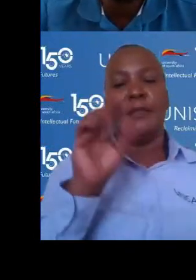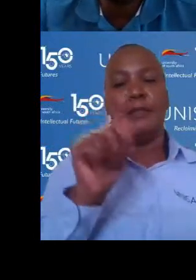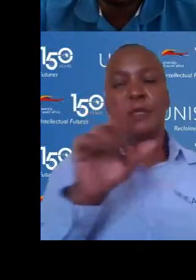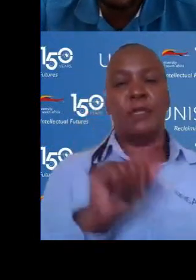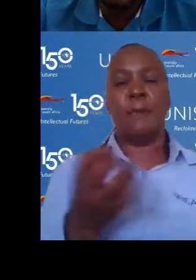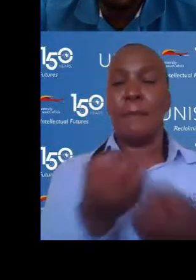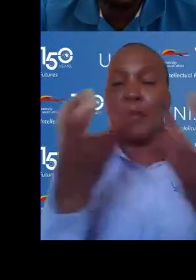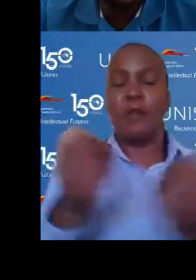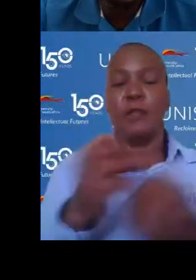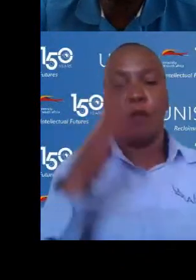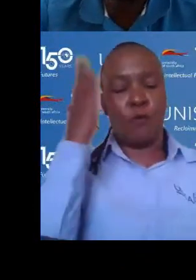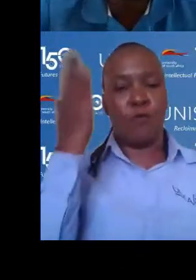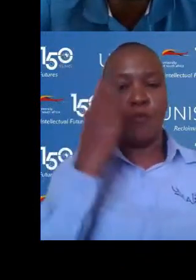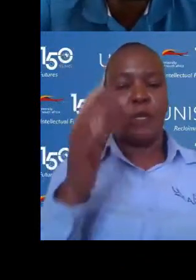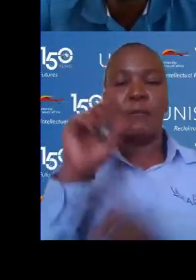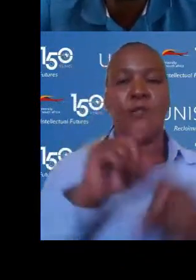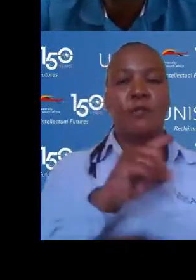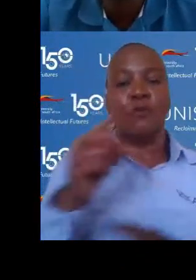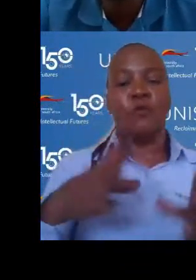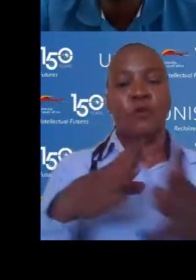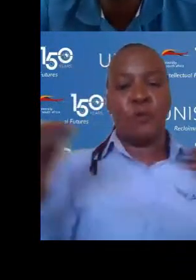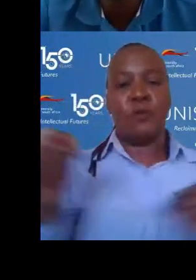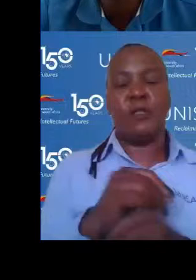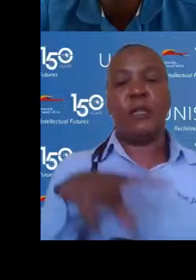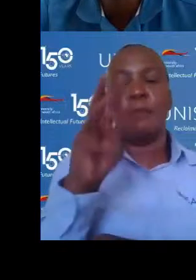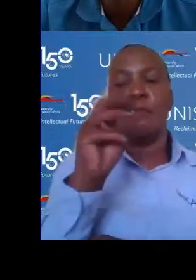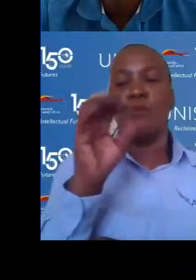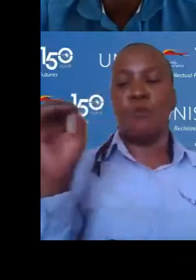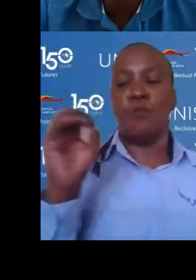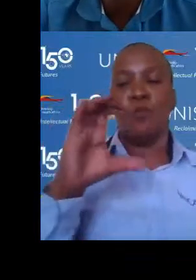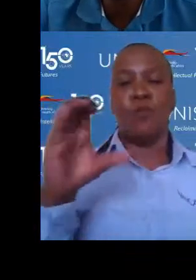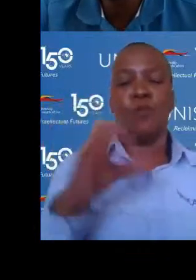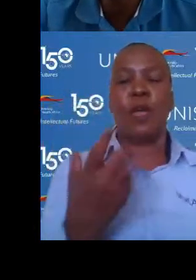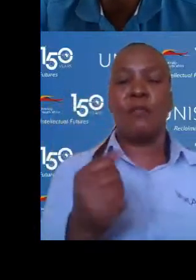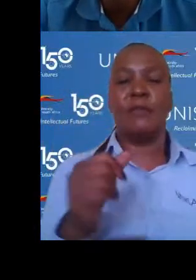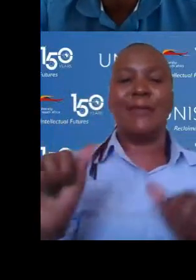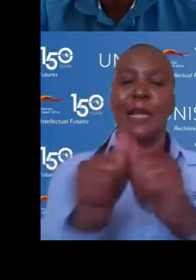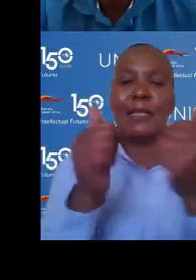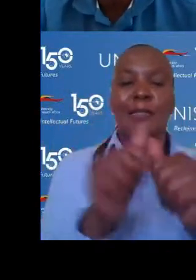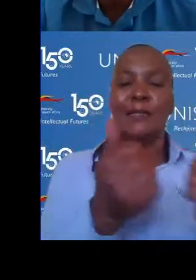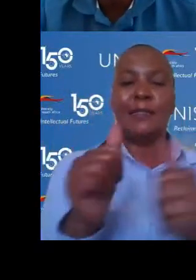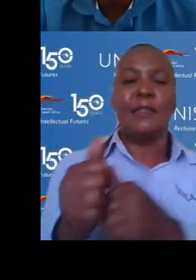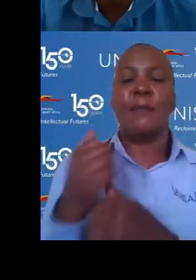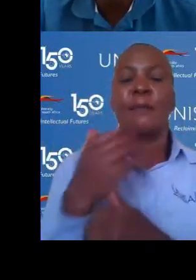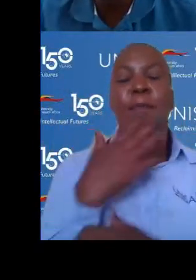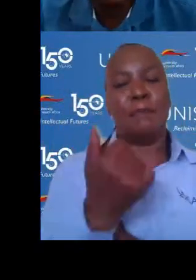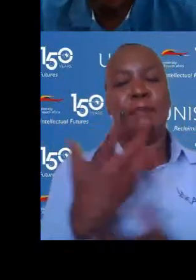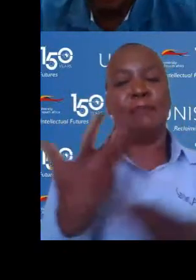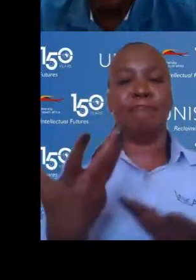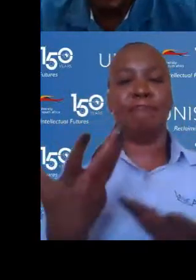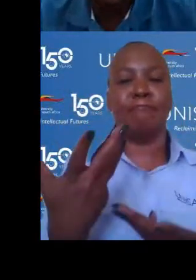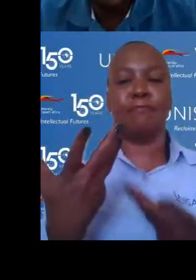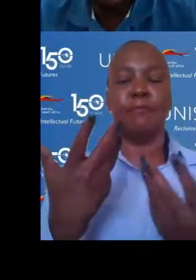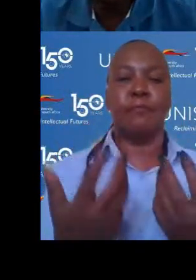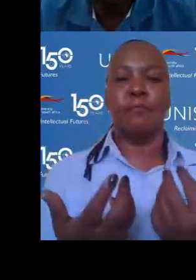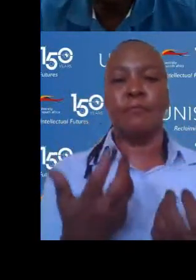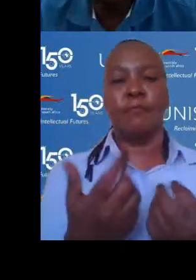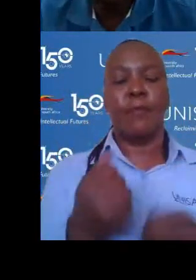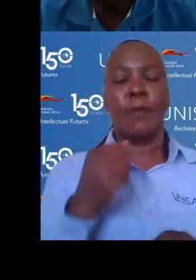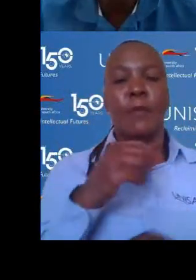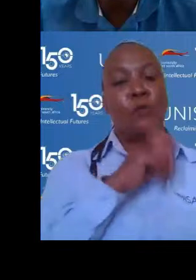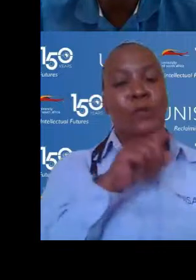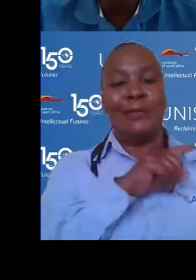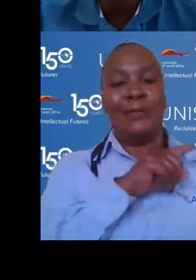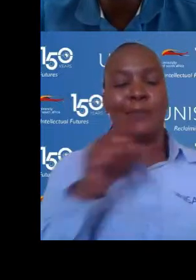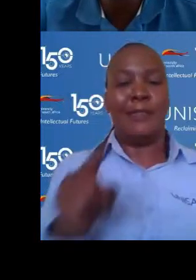Especially those who have completed the MOOC and had some challenges, please make use of this